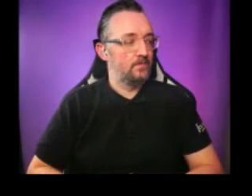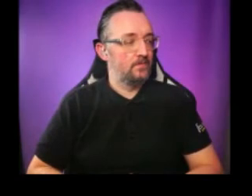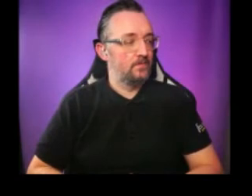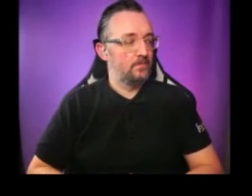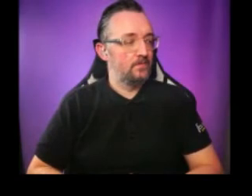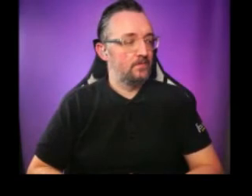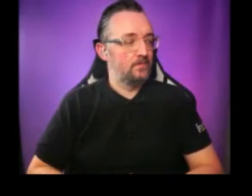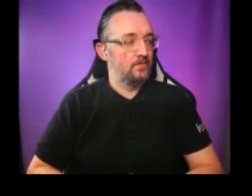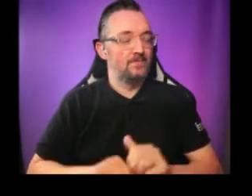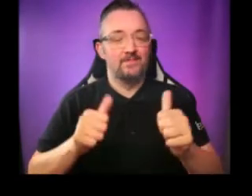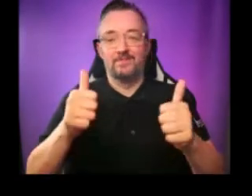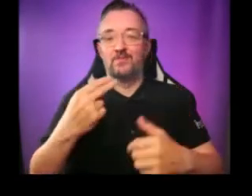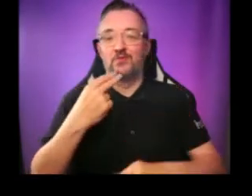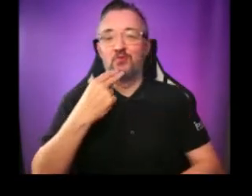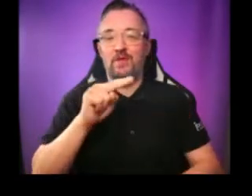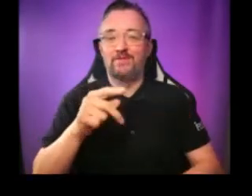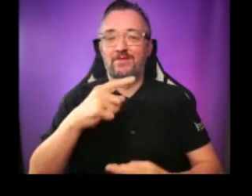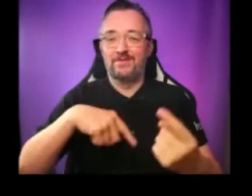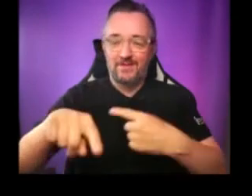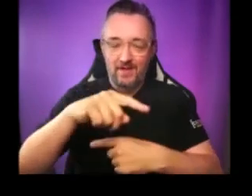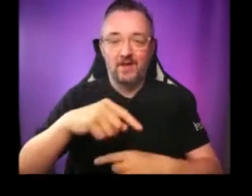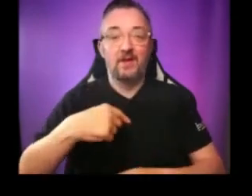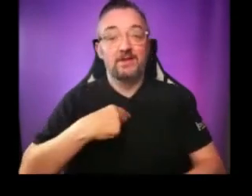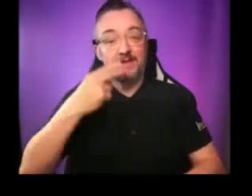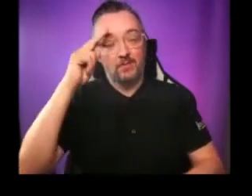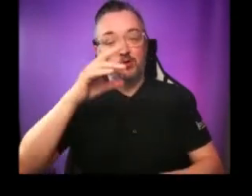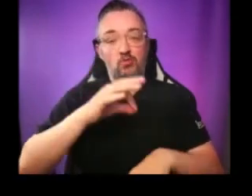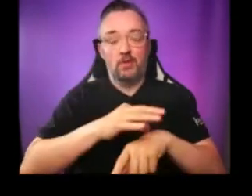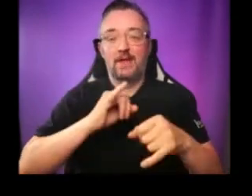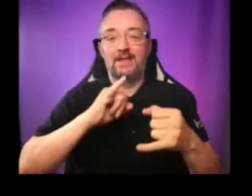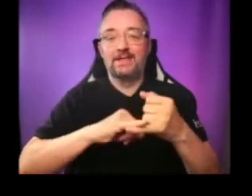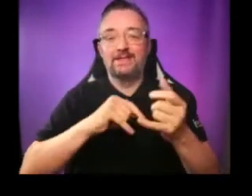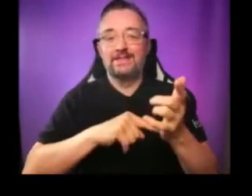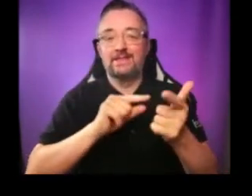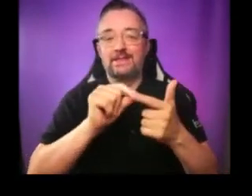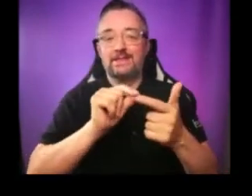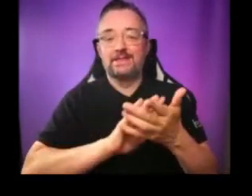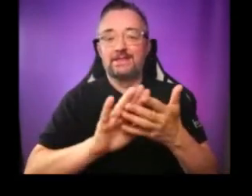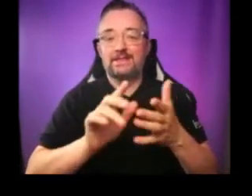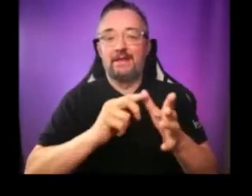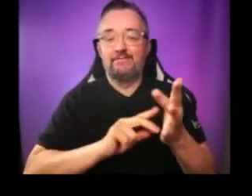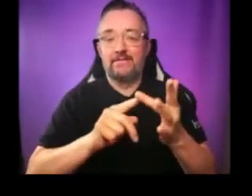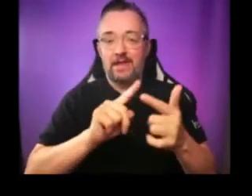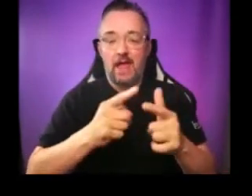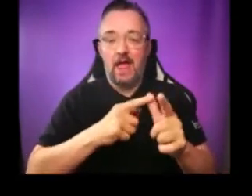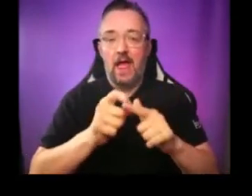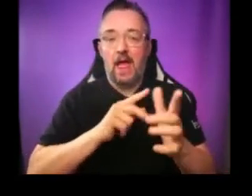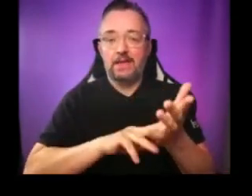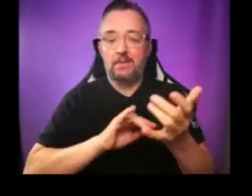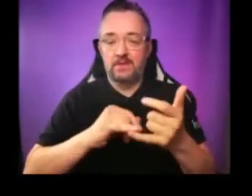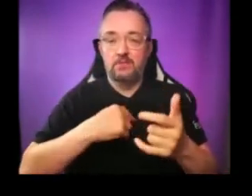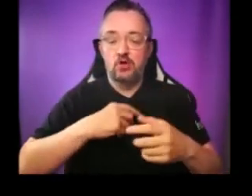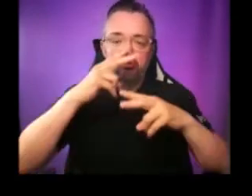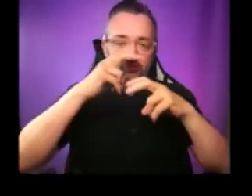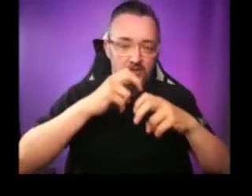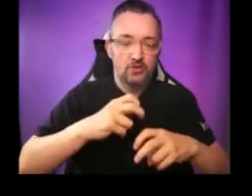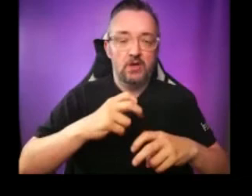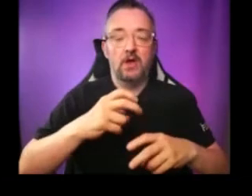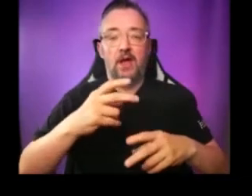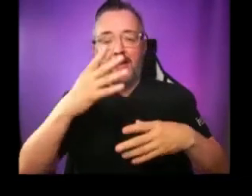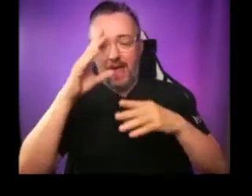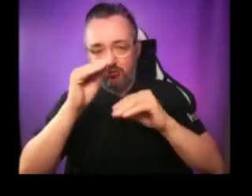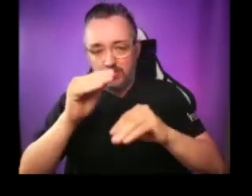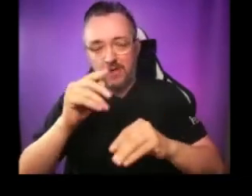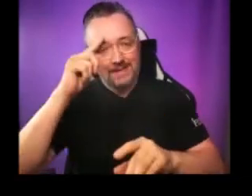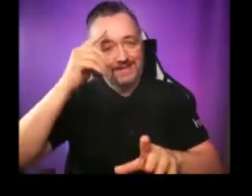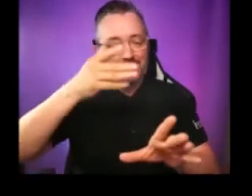All right, so good afternoon, everyone. As Jenny said, I'm Dr. Stephanie Adams. I'm a researcher, psychologist, and educator